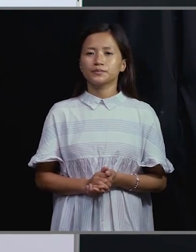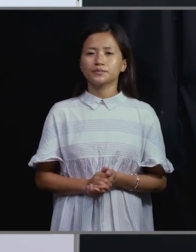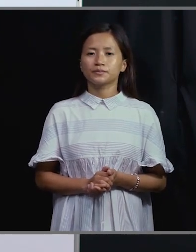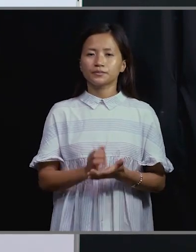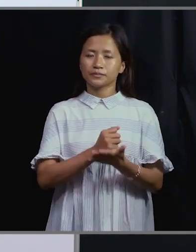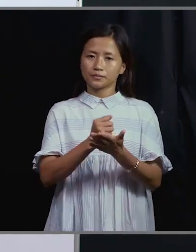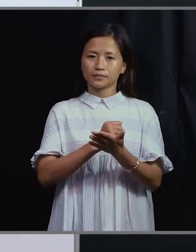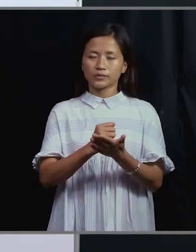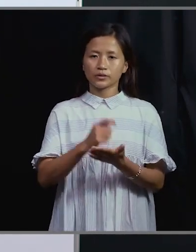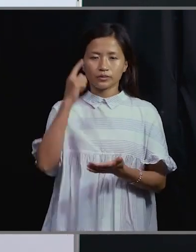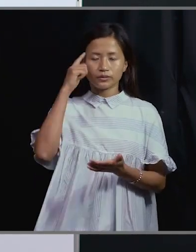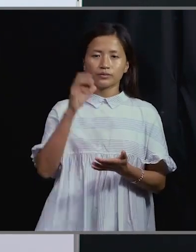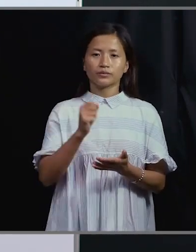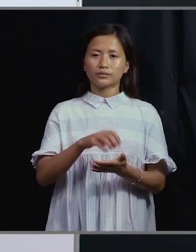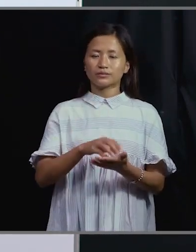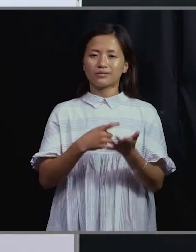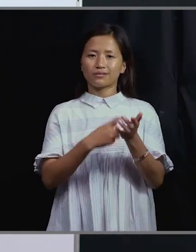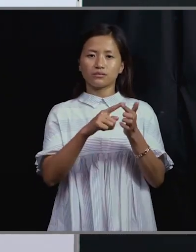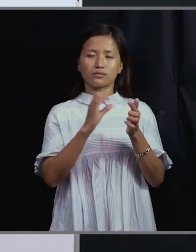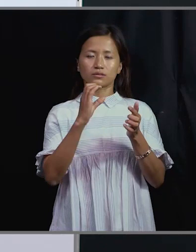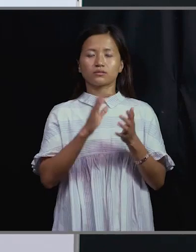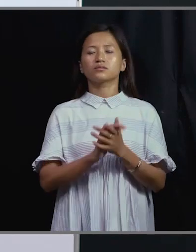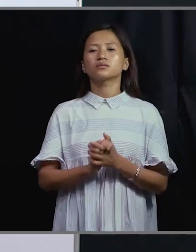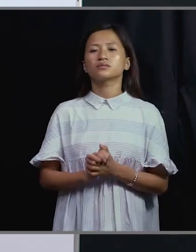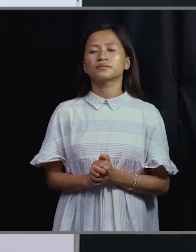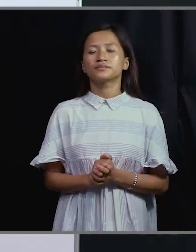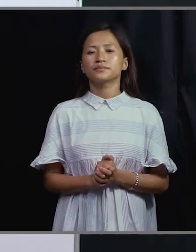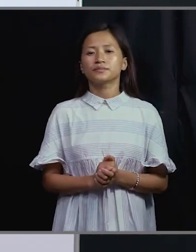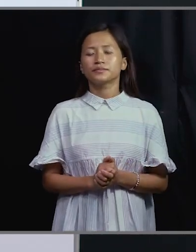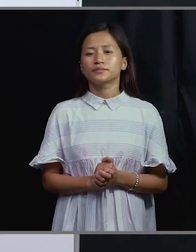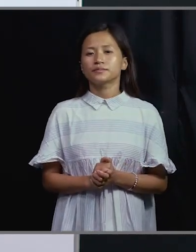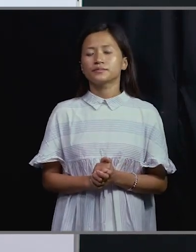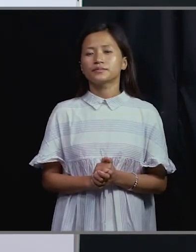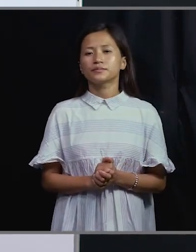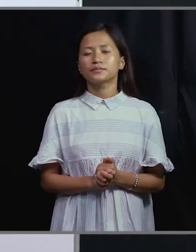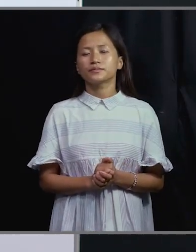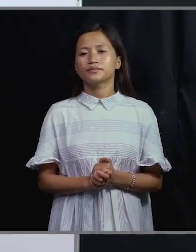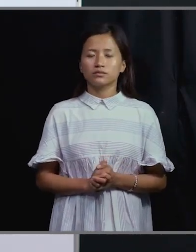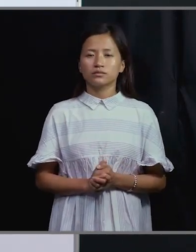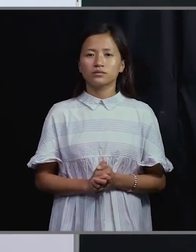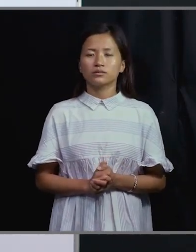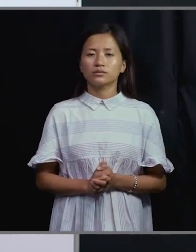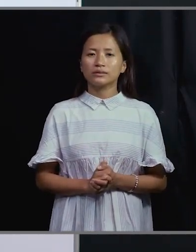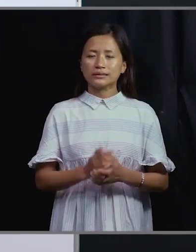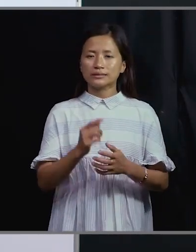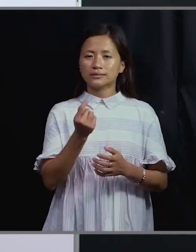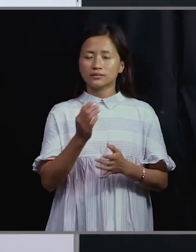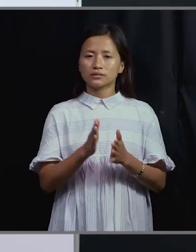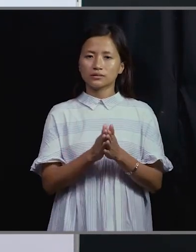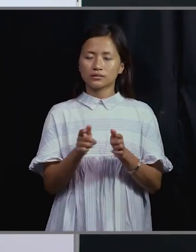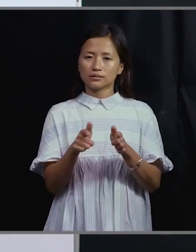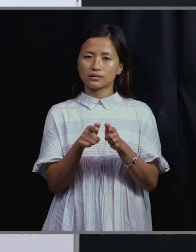Try to remember this reaction because this is a very important reaction of the haloalkanes. Just like